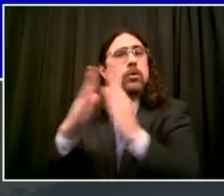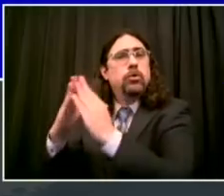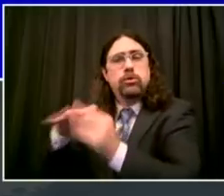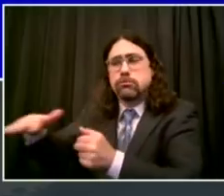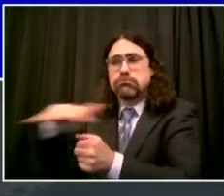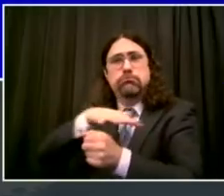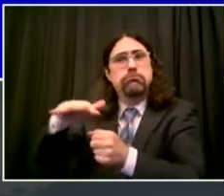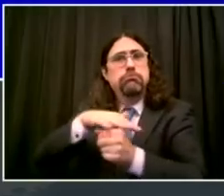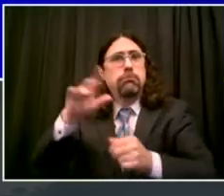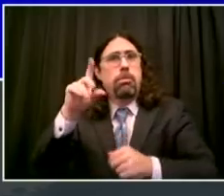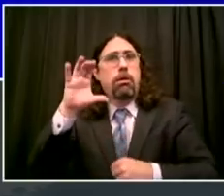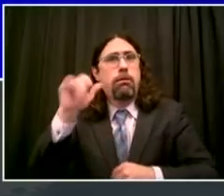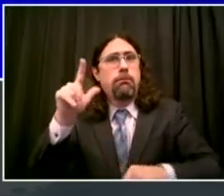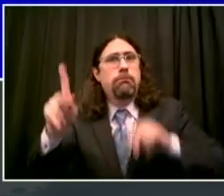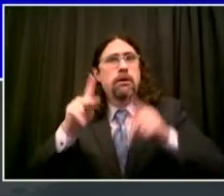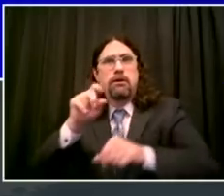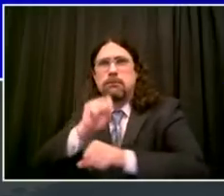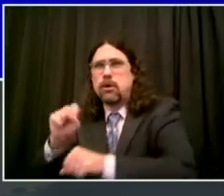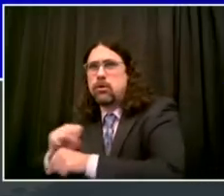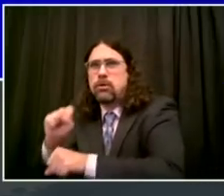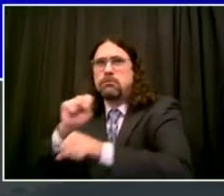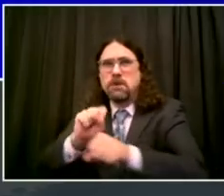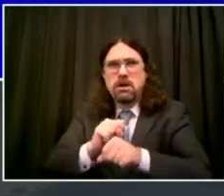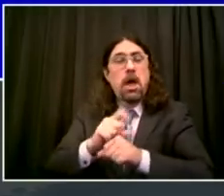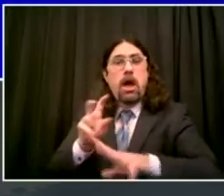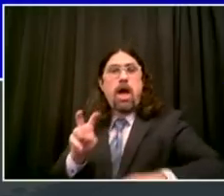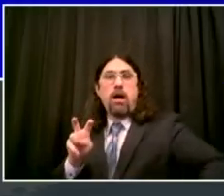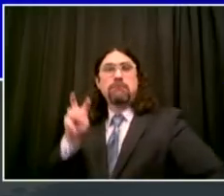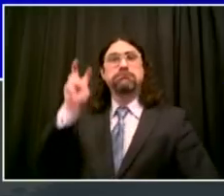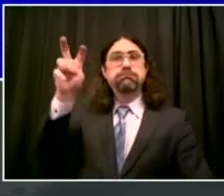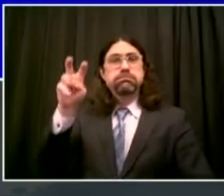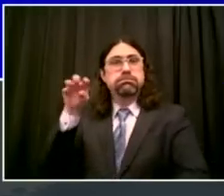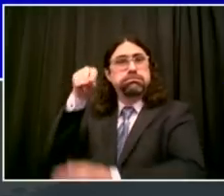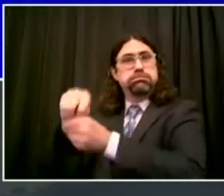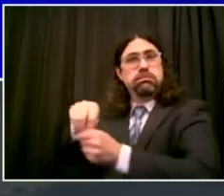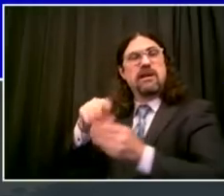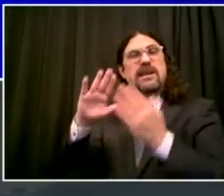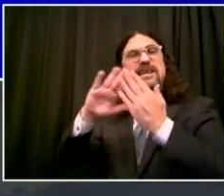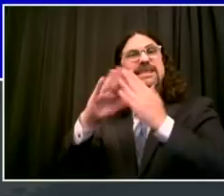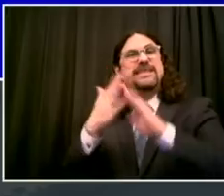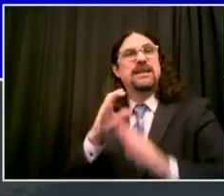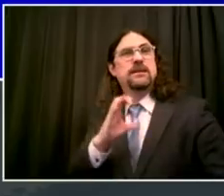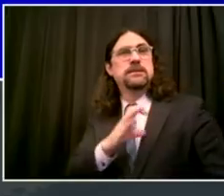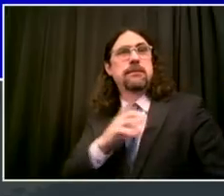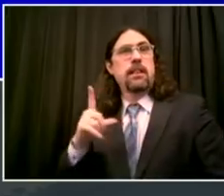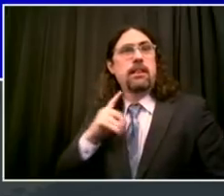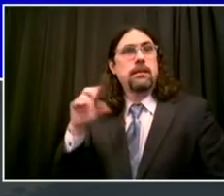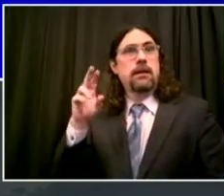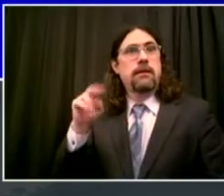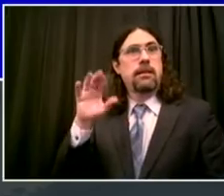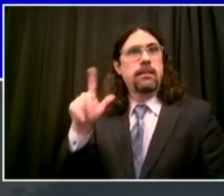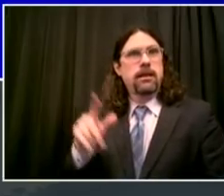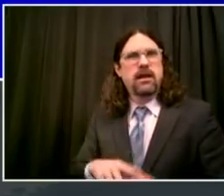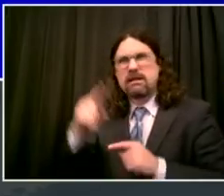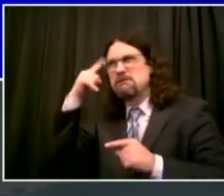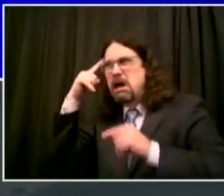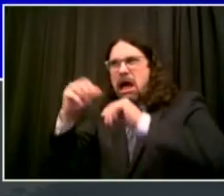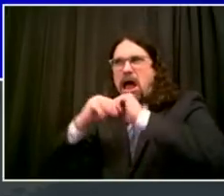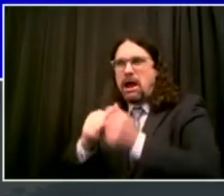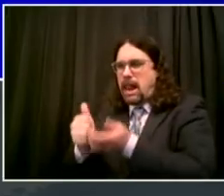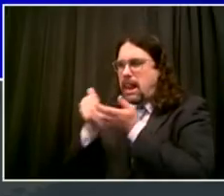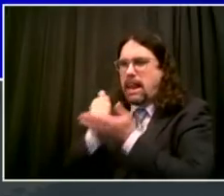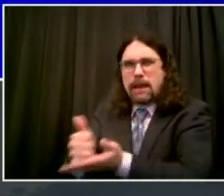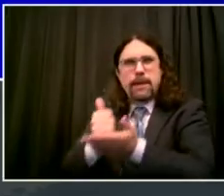Welfare Committee, where she helped to make sure that so many other folks got what they needed, the support they needed as they fought so many of these ills